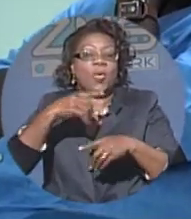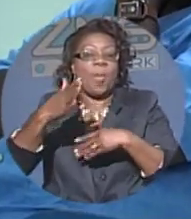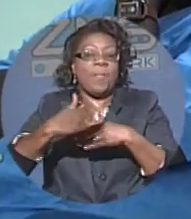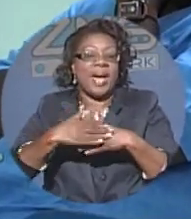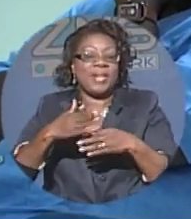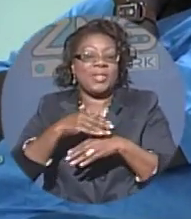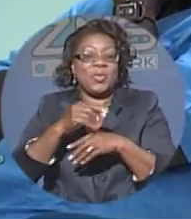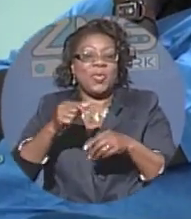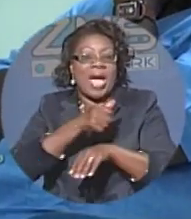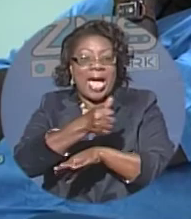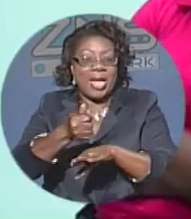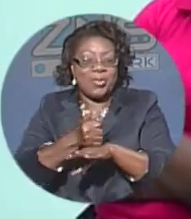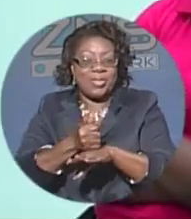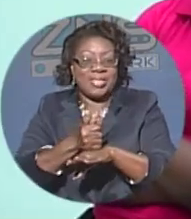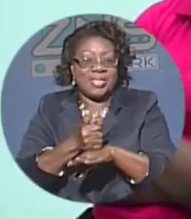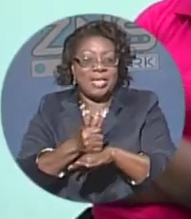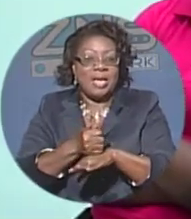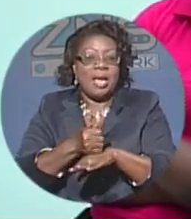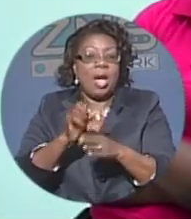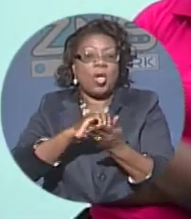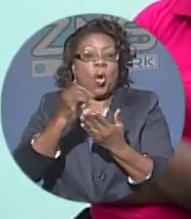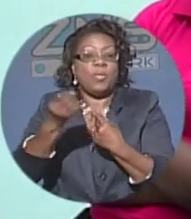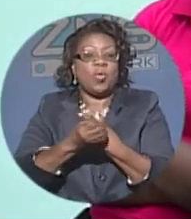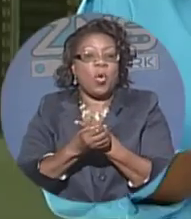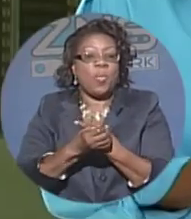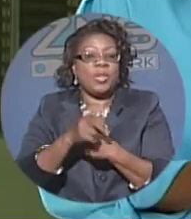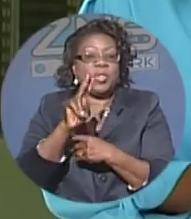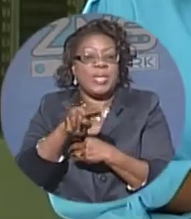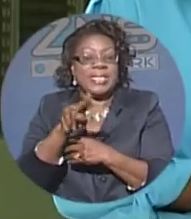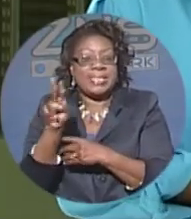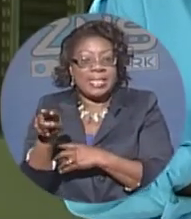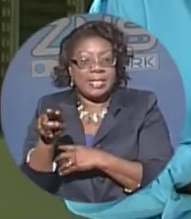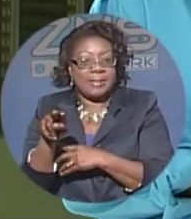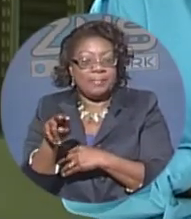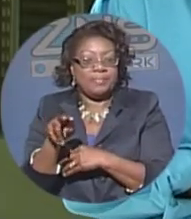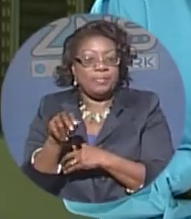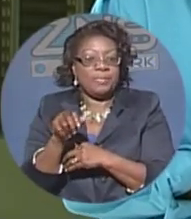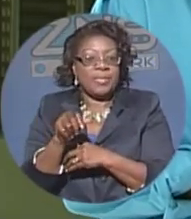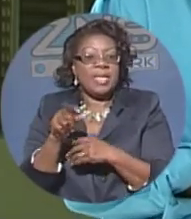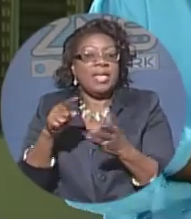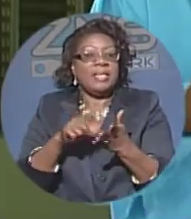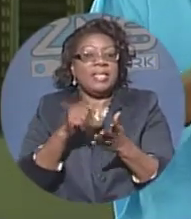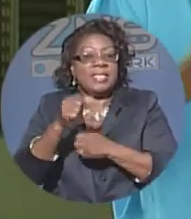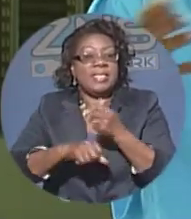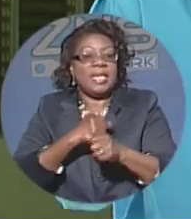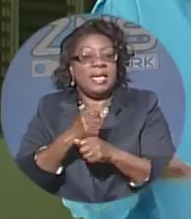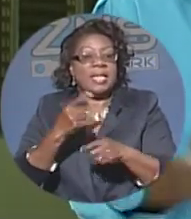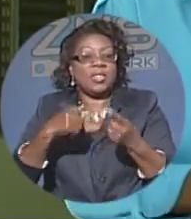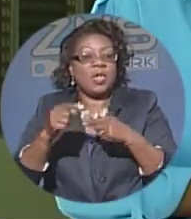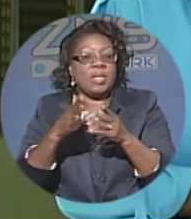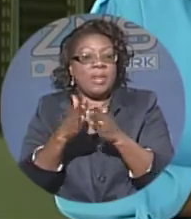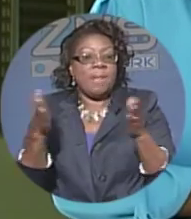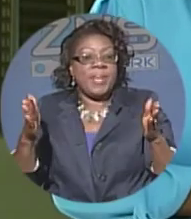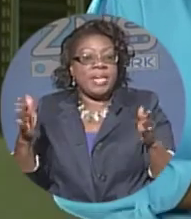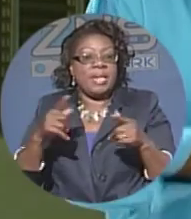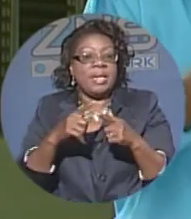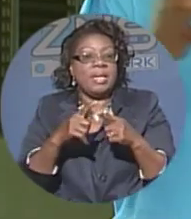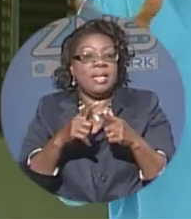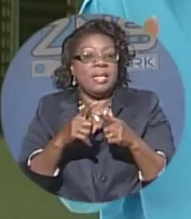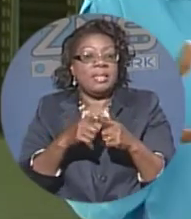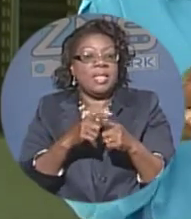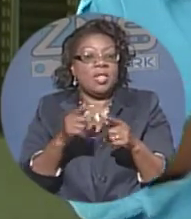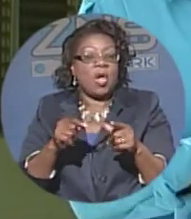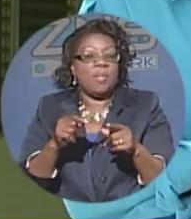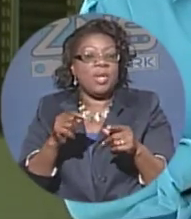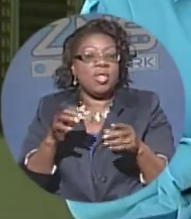the 29th. This year, I believe it's going to be bigger than your normal crab fest or